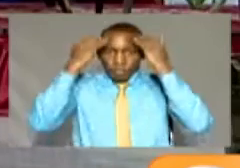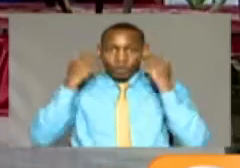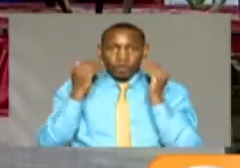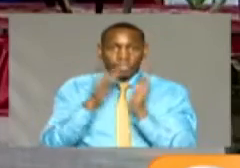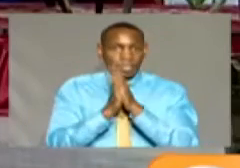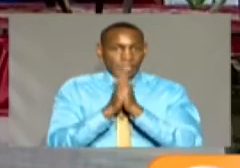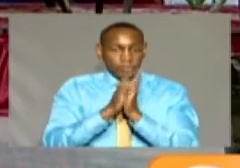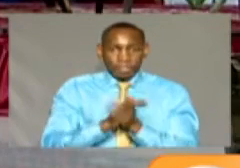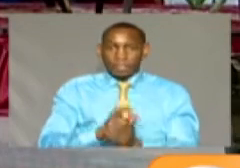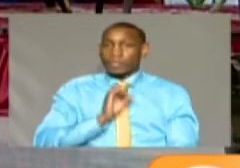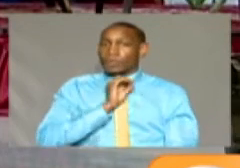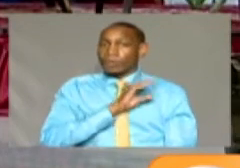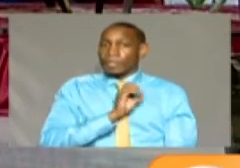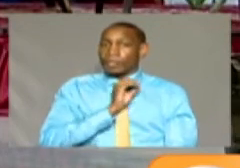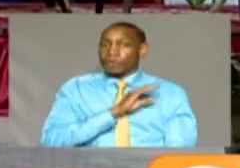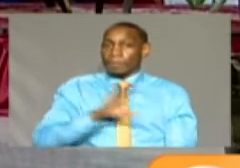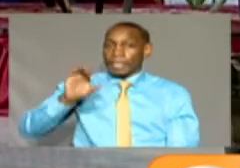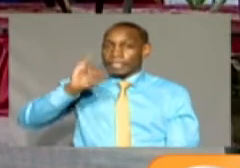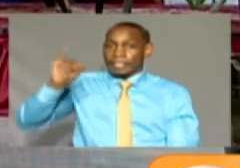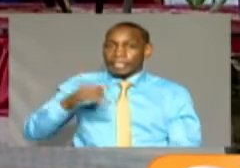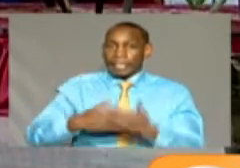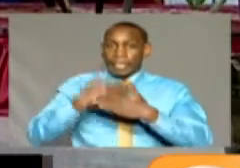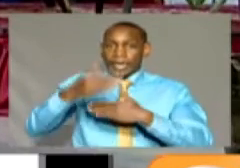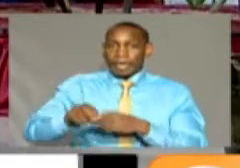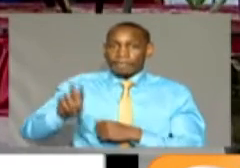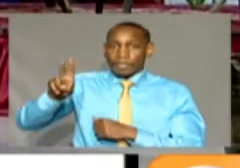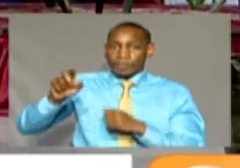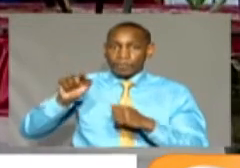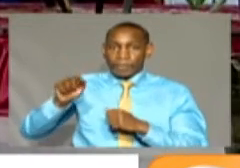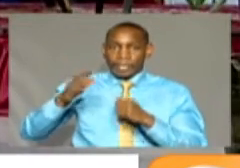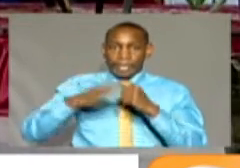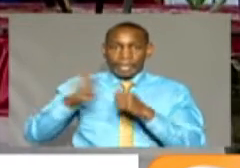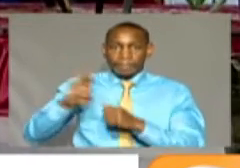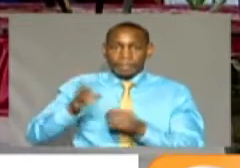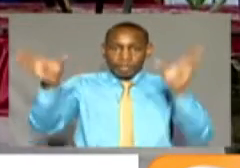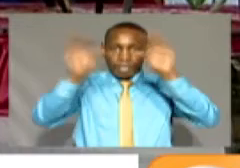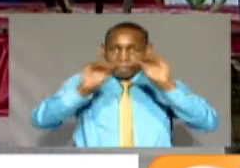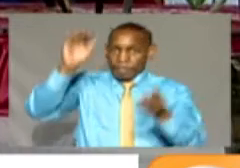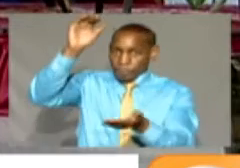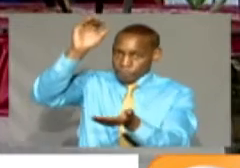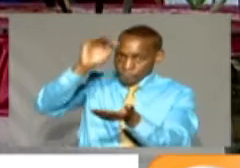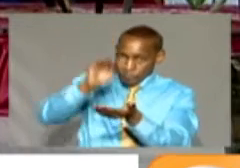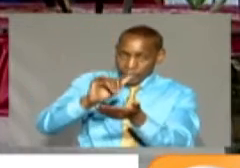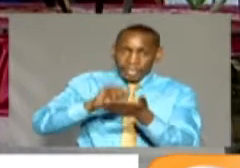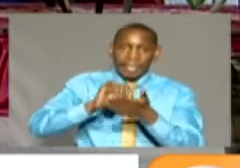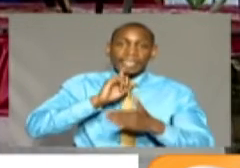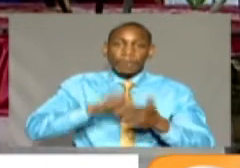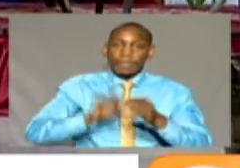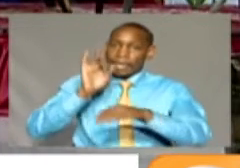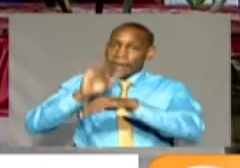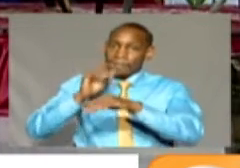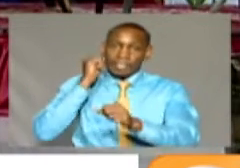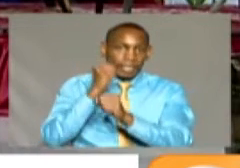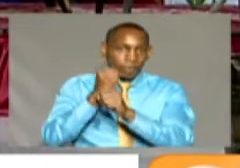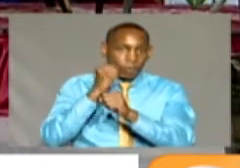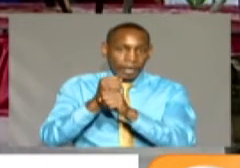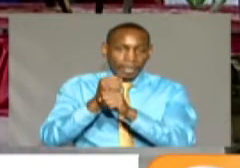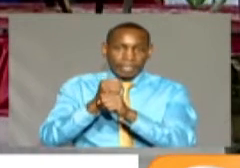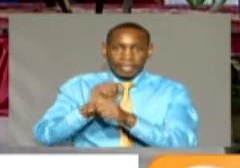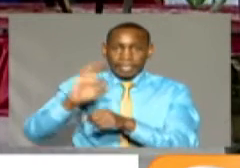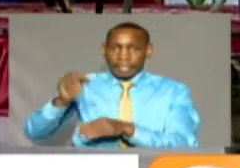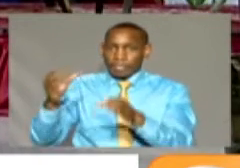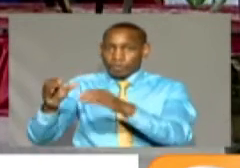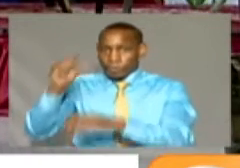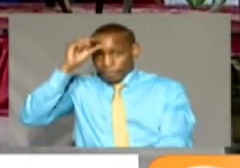Now, the outburst from the Chief Justice followed a 2.9 billion shillings budget cut that he says has crippled operations of the third arm